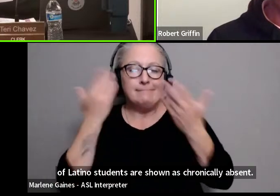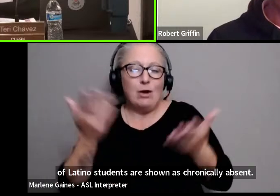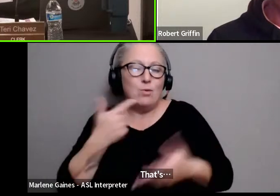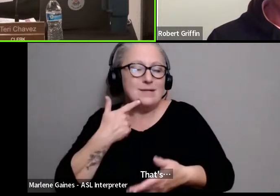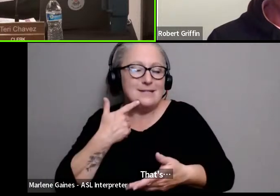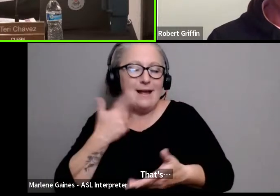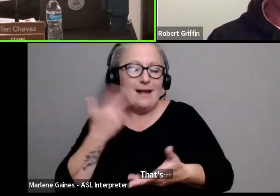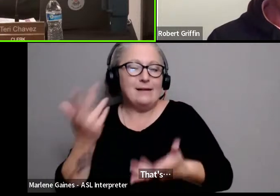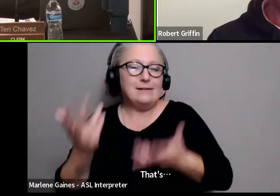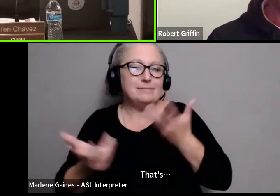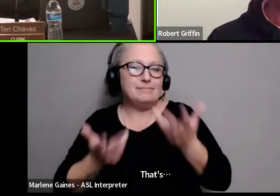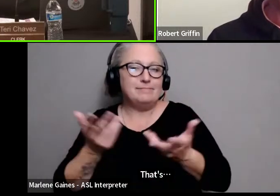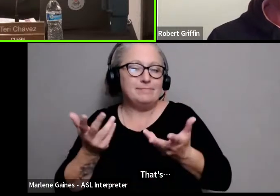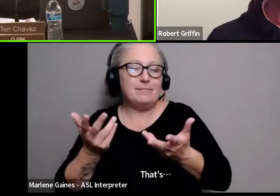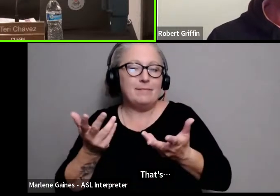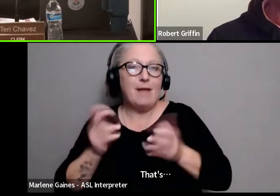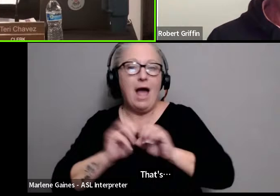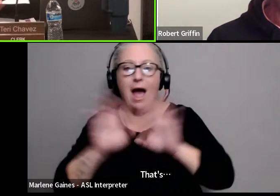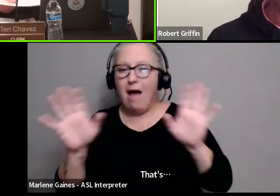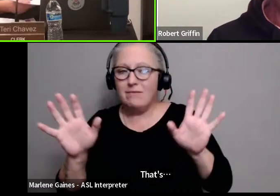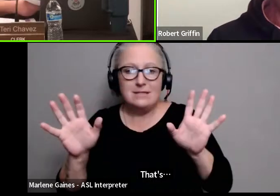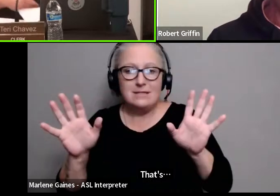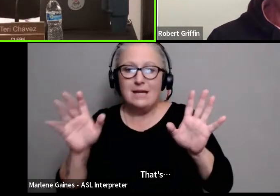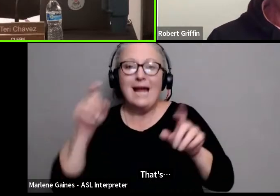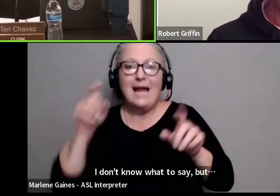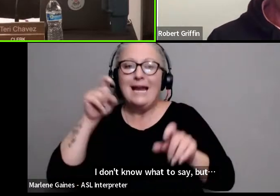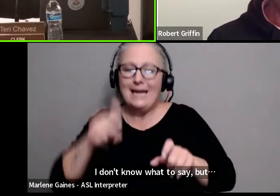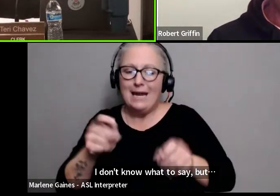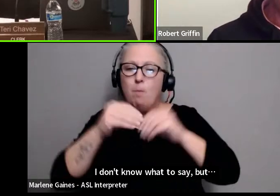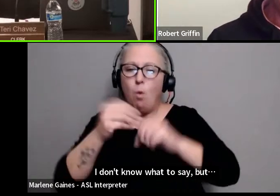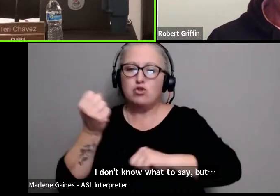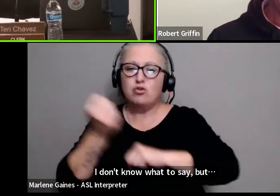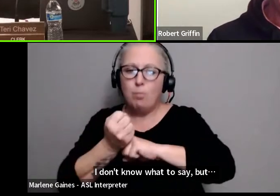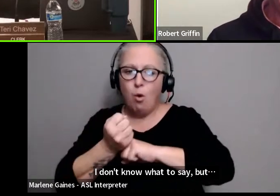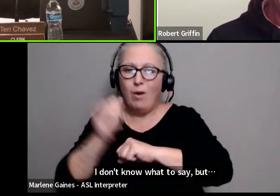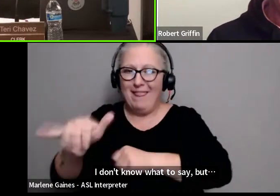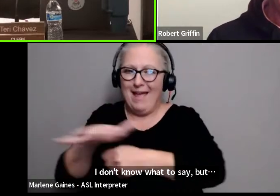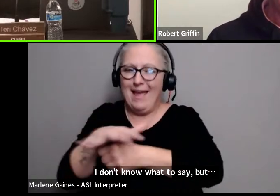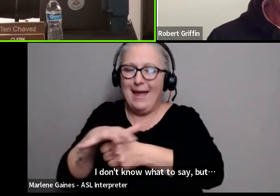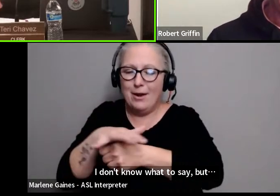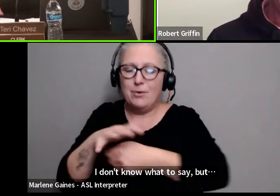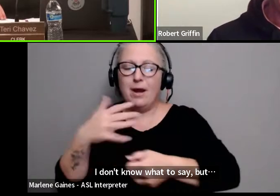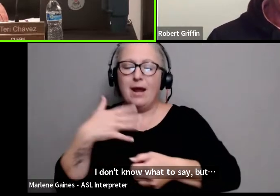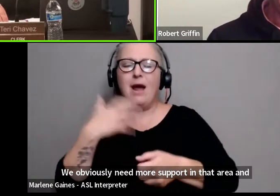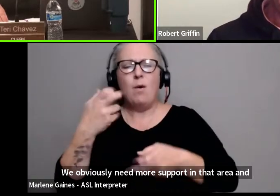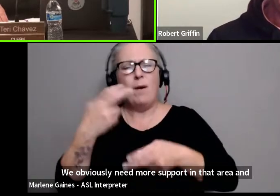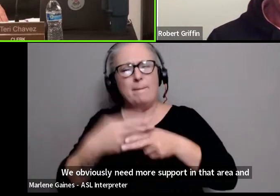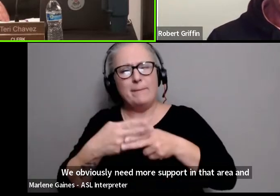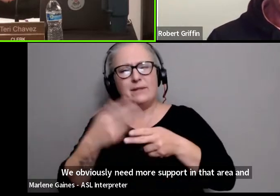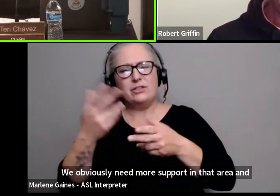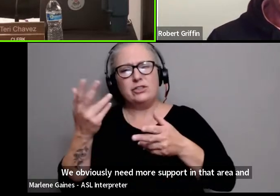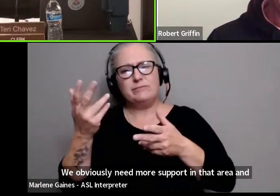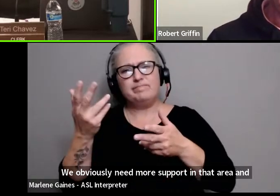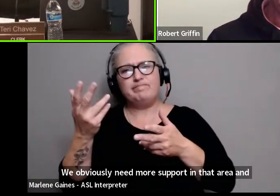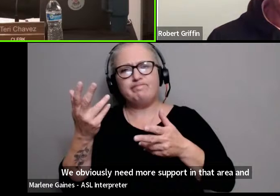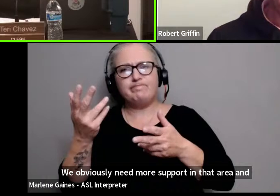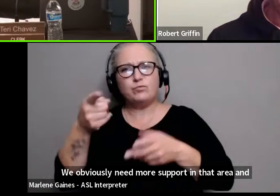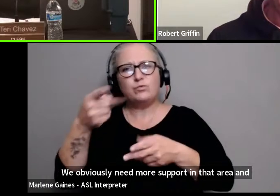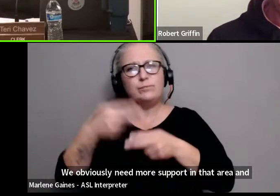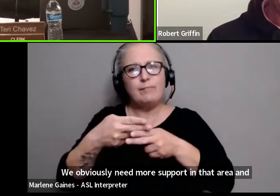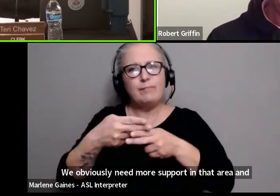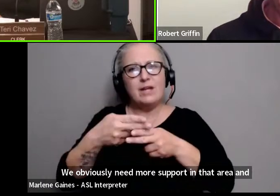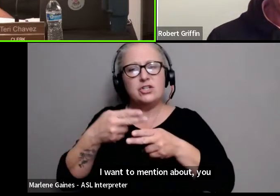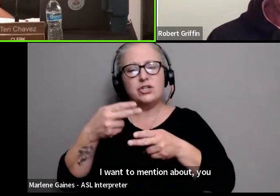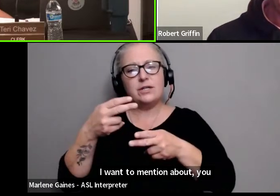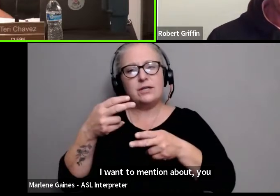but we obviously need more support in that area. And I want to mention about, you know, you mentioned when we